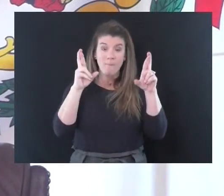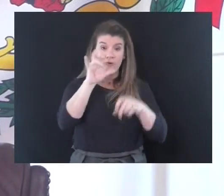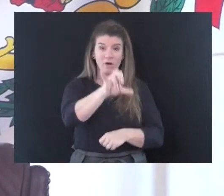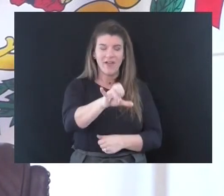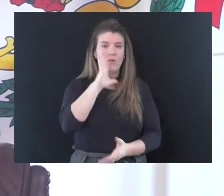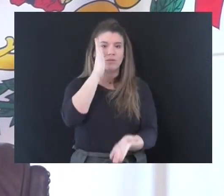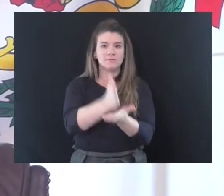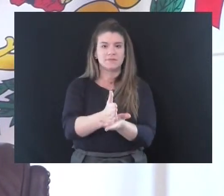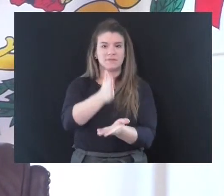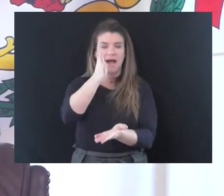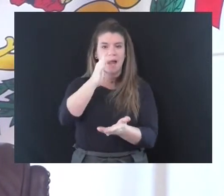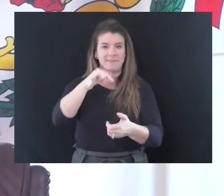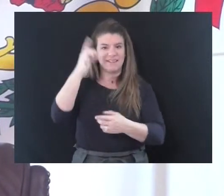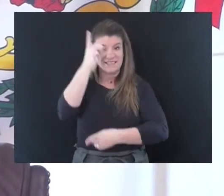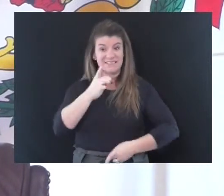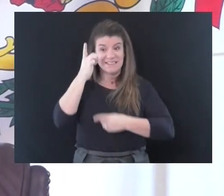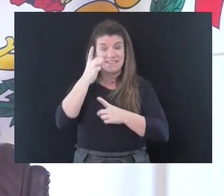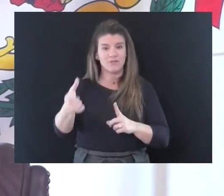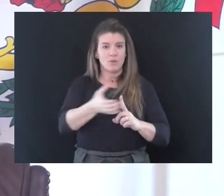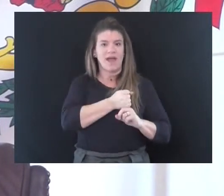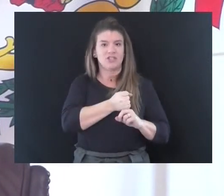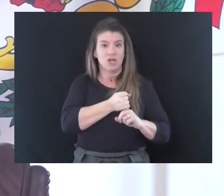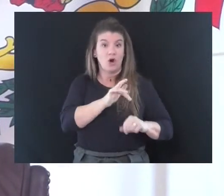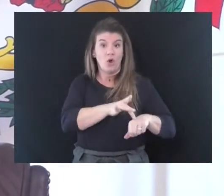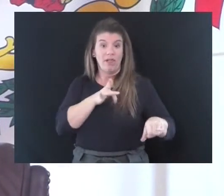this thing if we can catch it early enough.